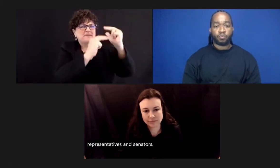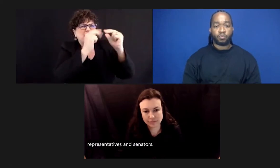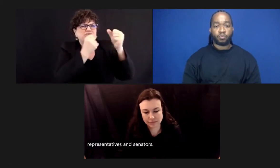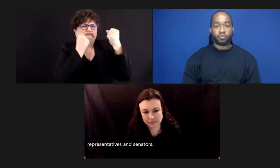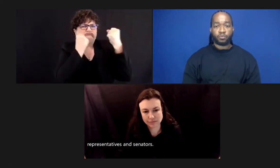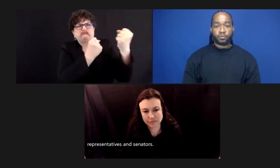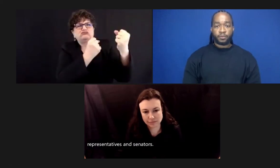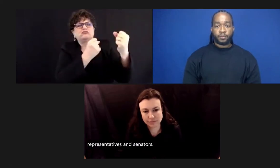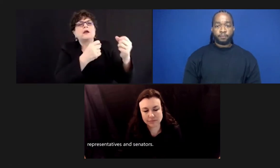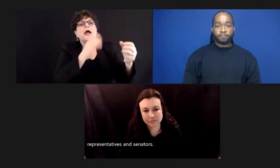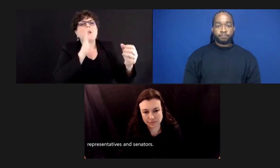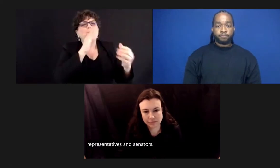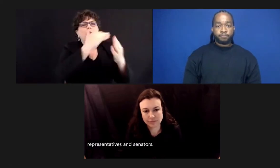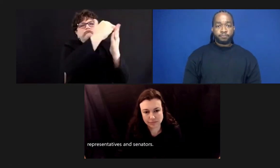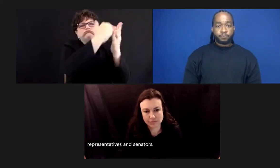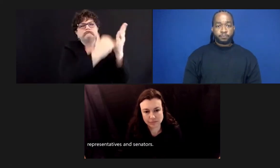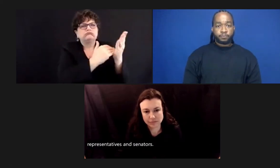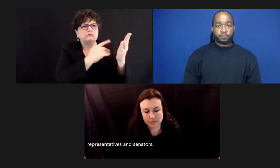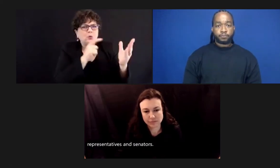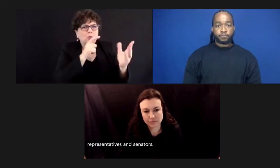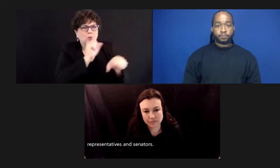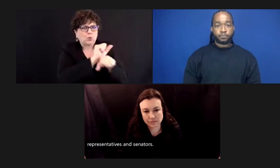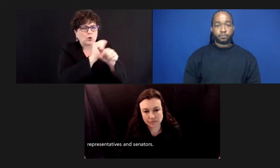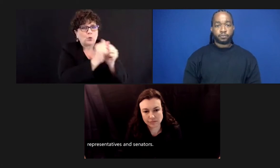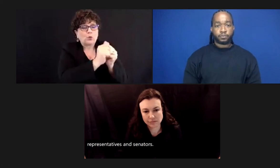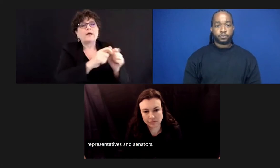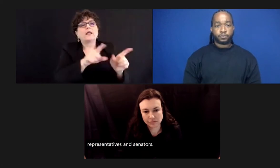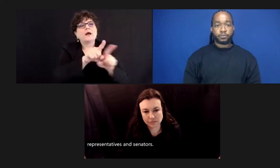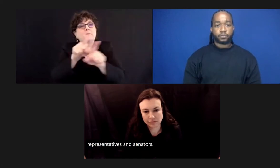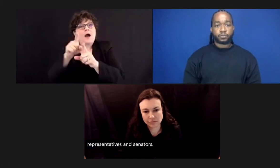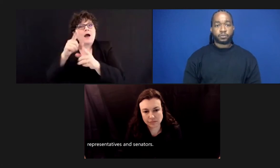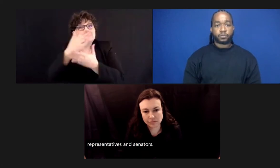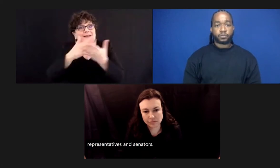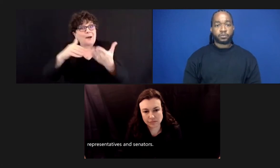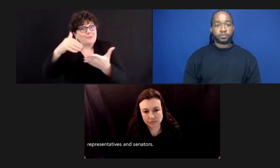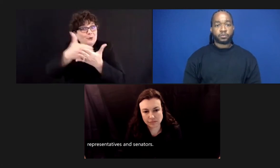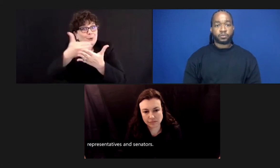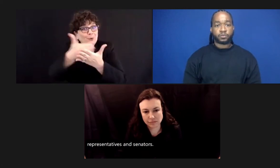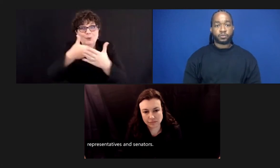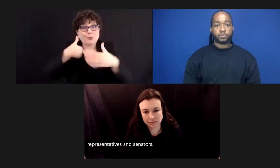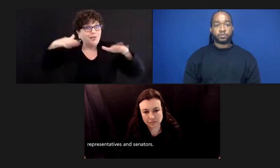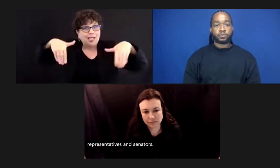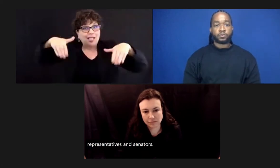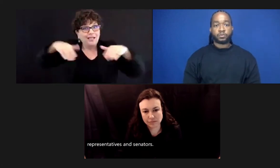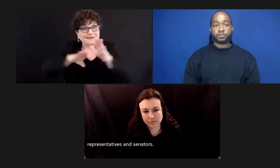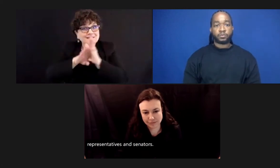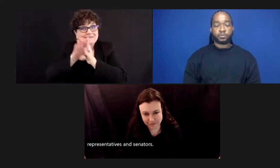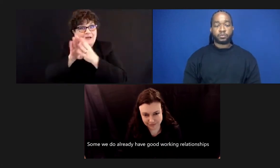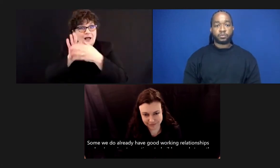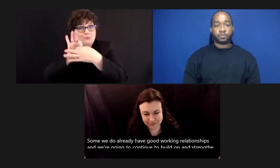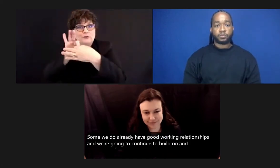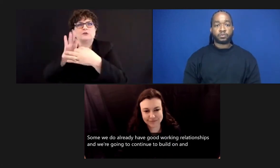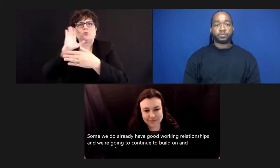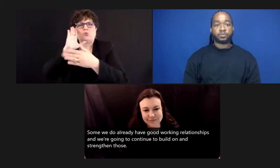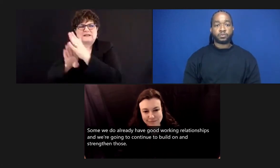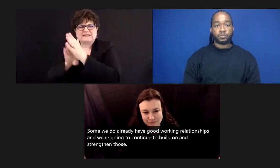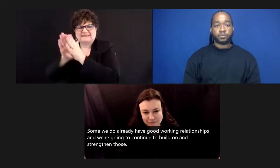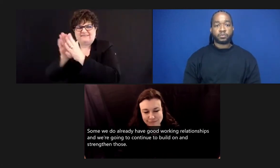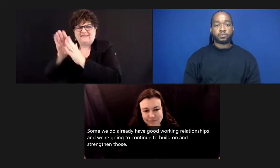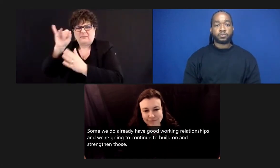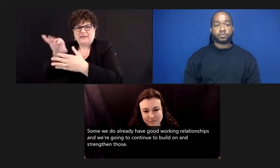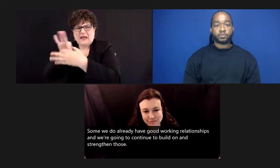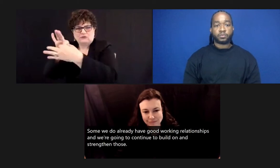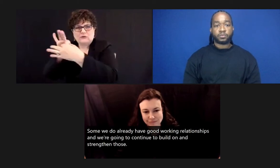working relationships, and we're going to continue to build on and strengthen those. There are many individuals in that category, but there